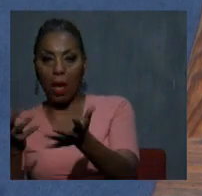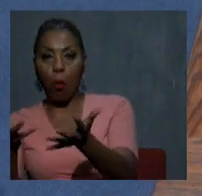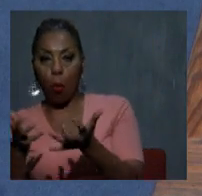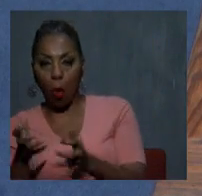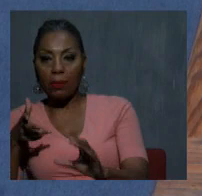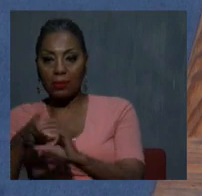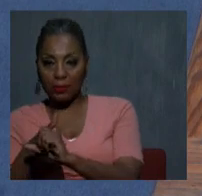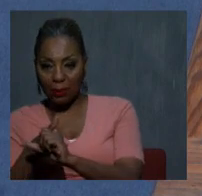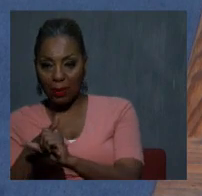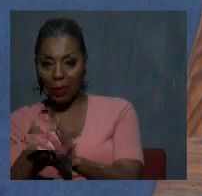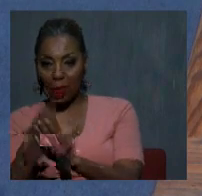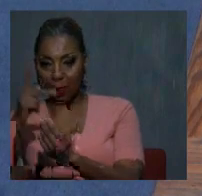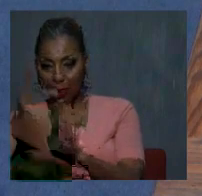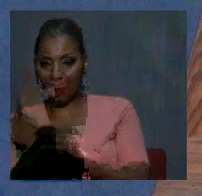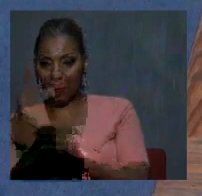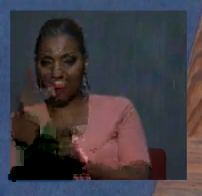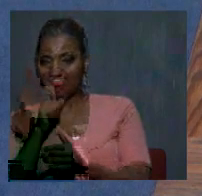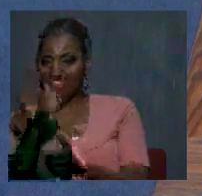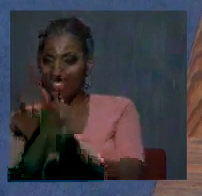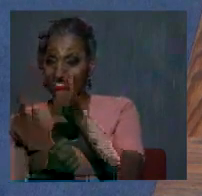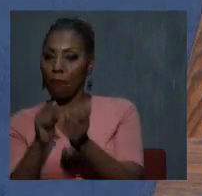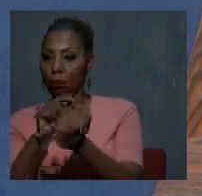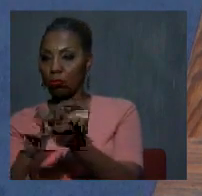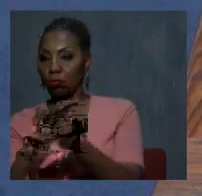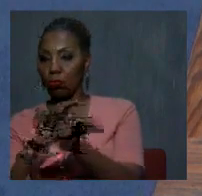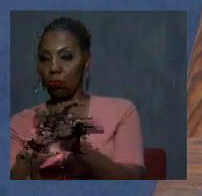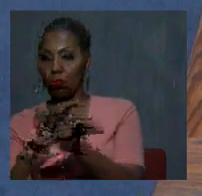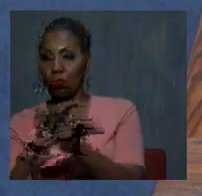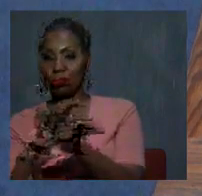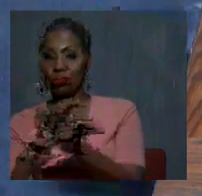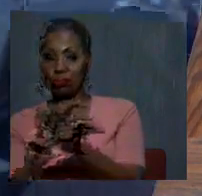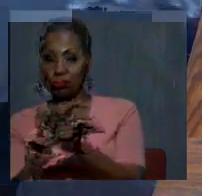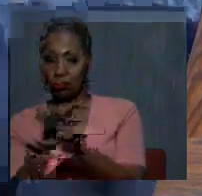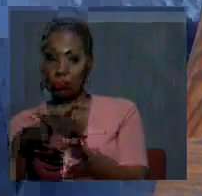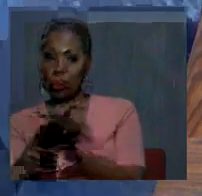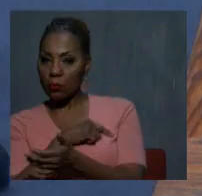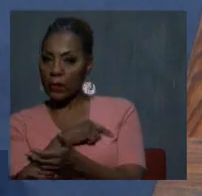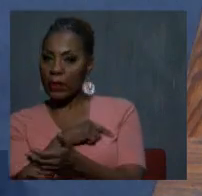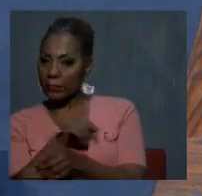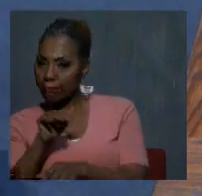to participate in the program. Not every school